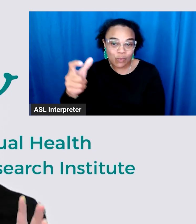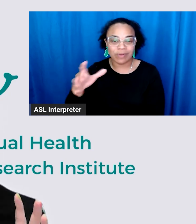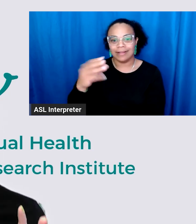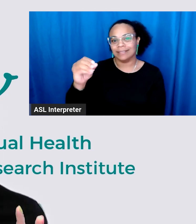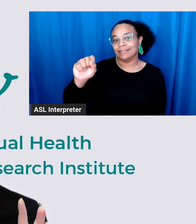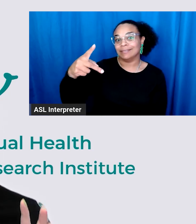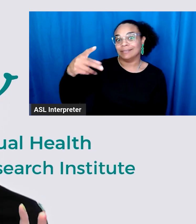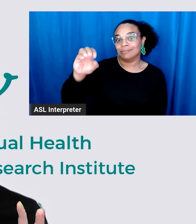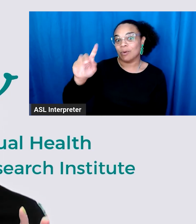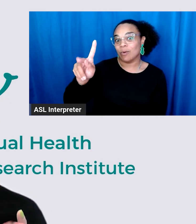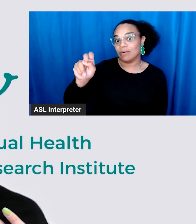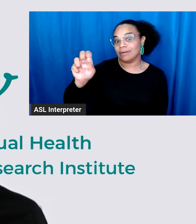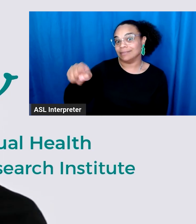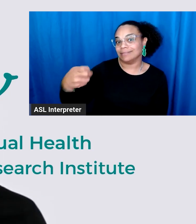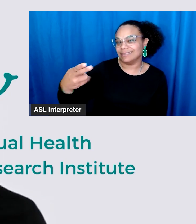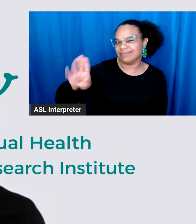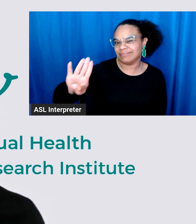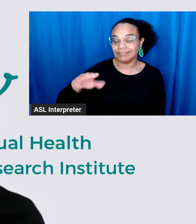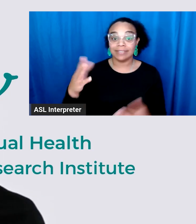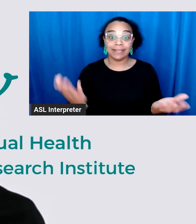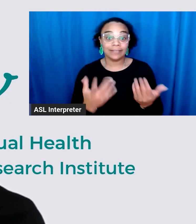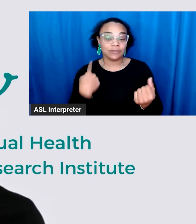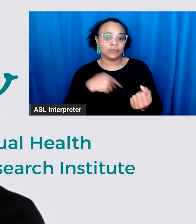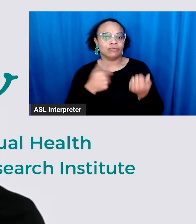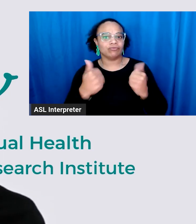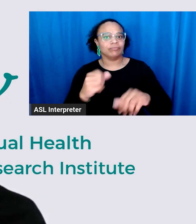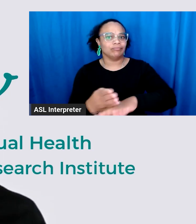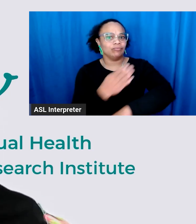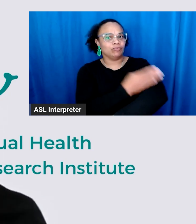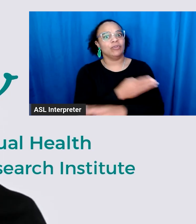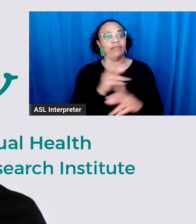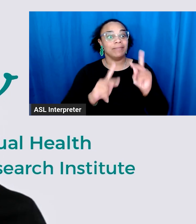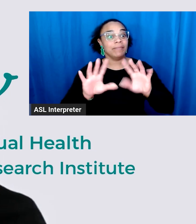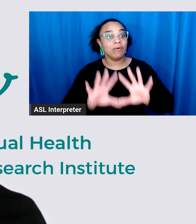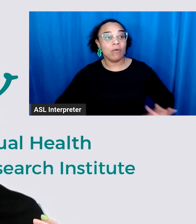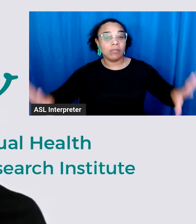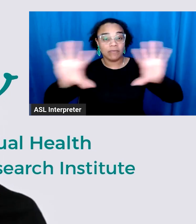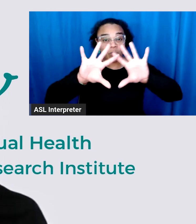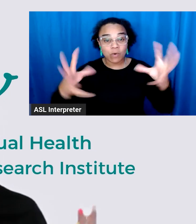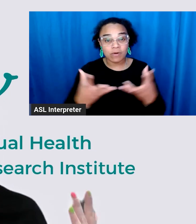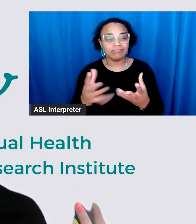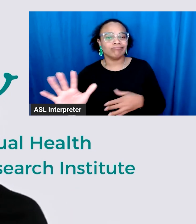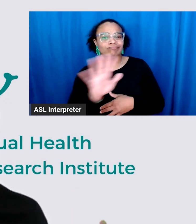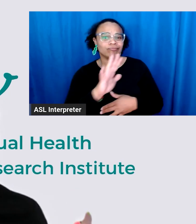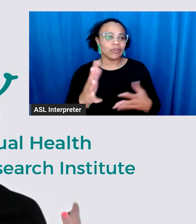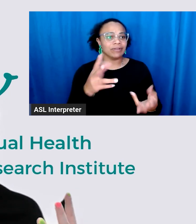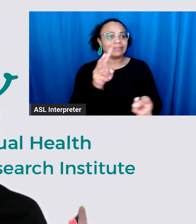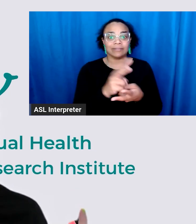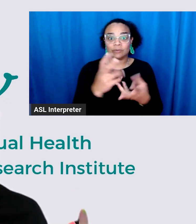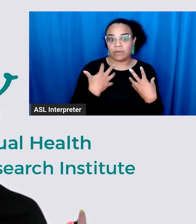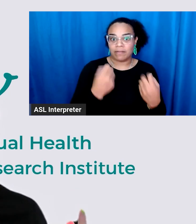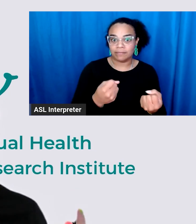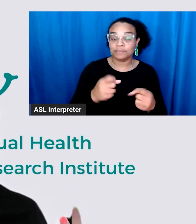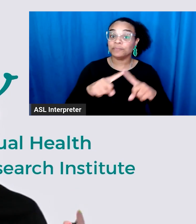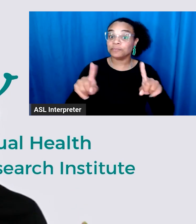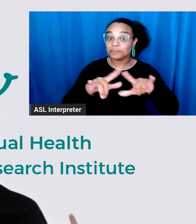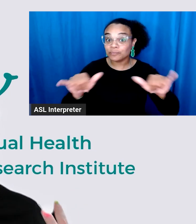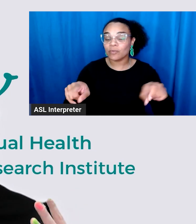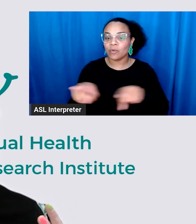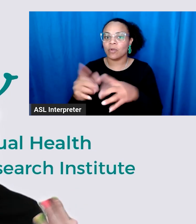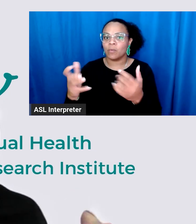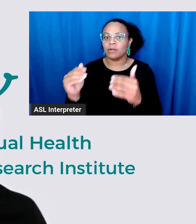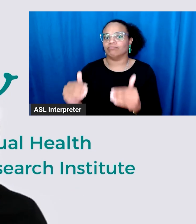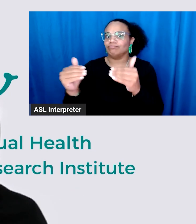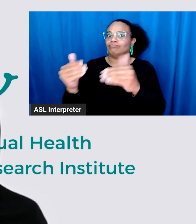we're trying to do is essentially improve the sexual health and well-being of people worldwide, but we also work to improve the sexual health and